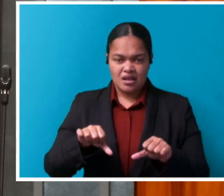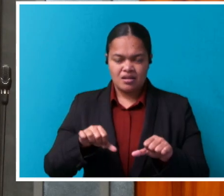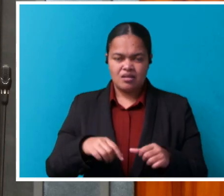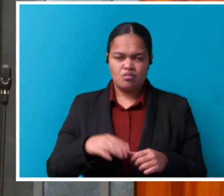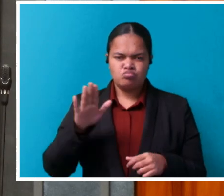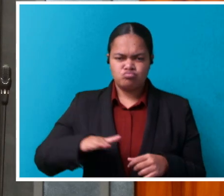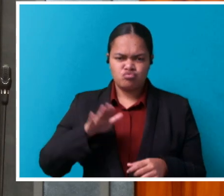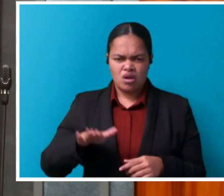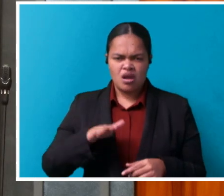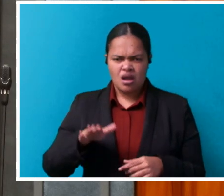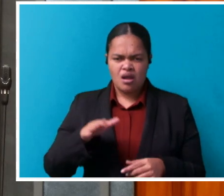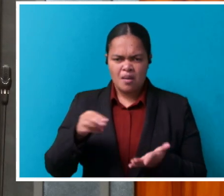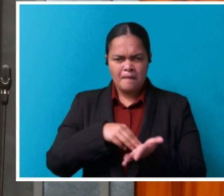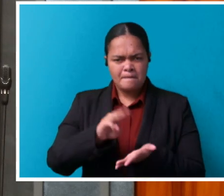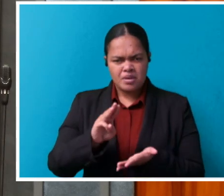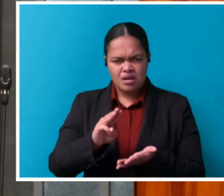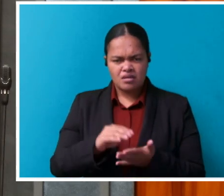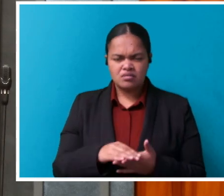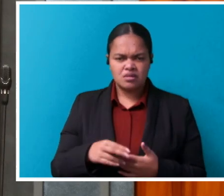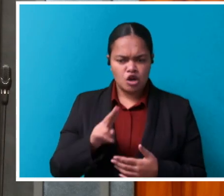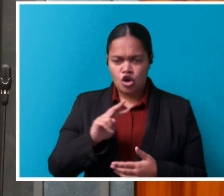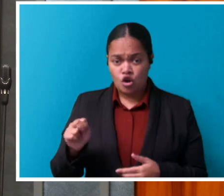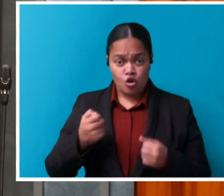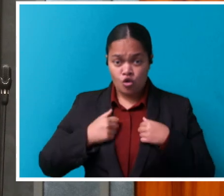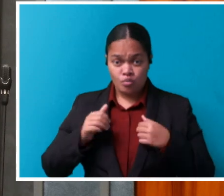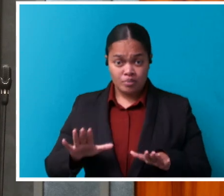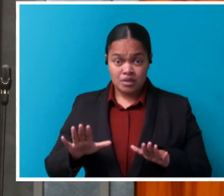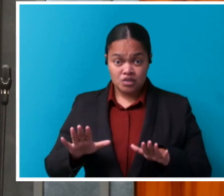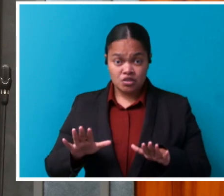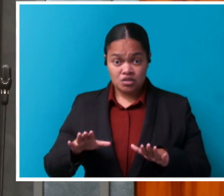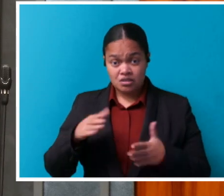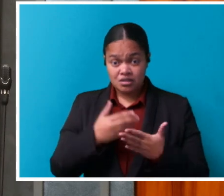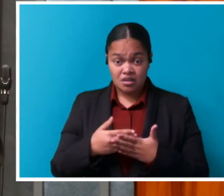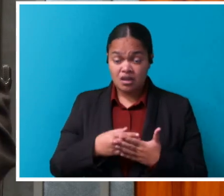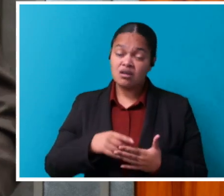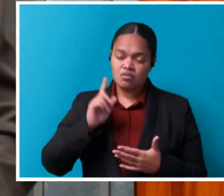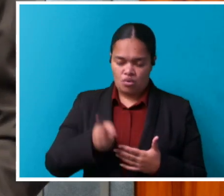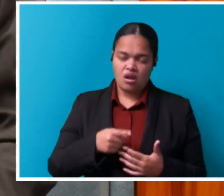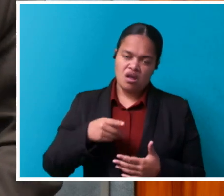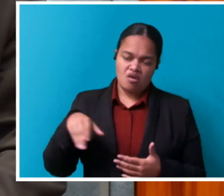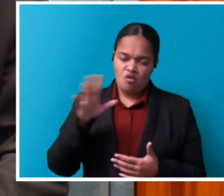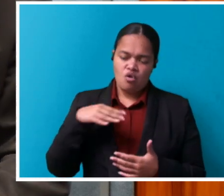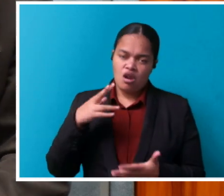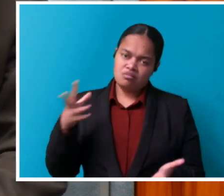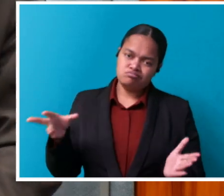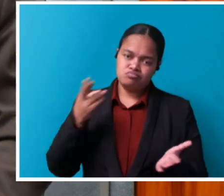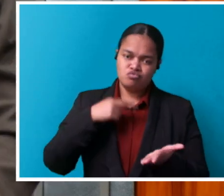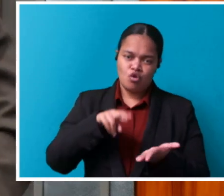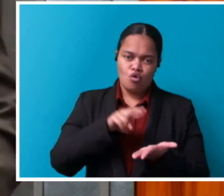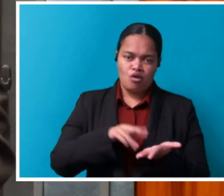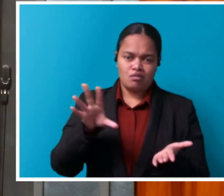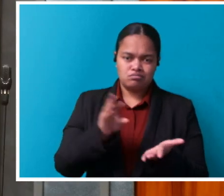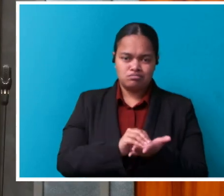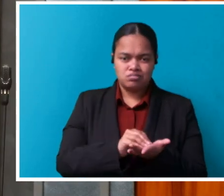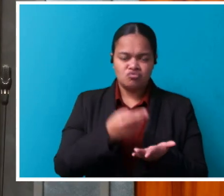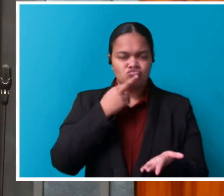rates, and non-completion of student studies as reported in the past. Mr. Speaker, sir,